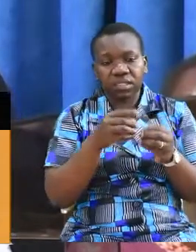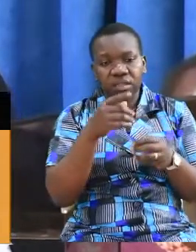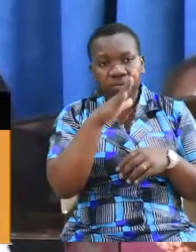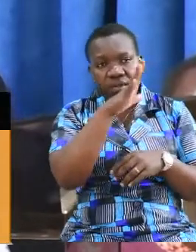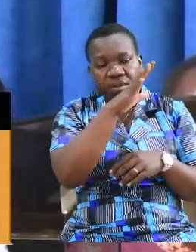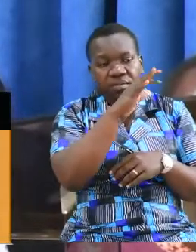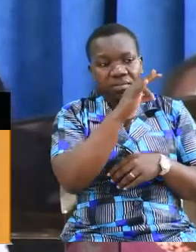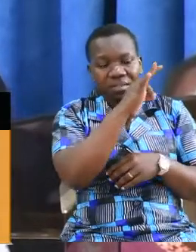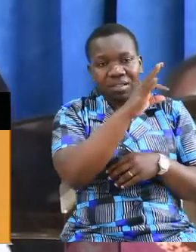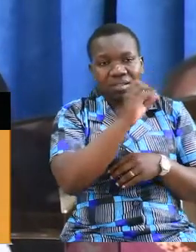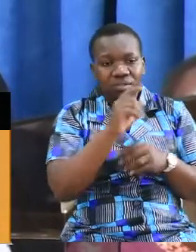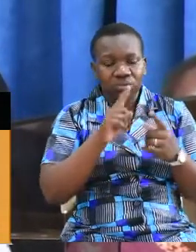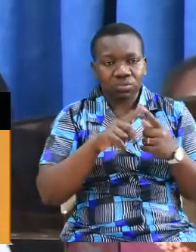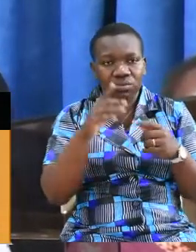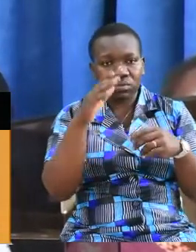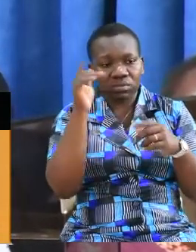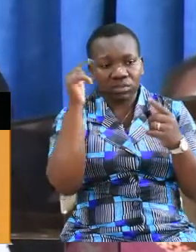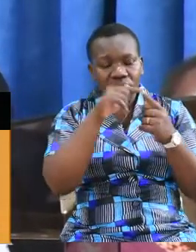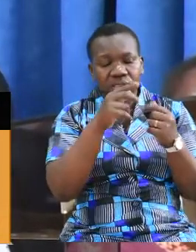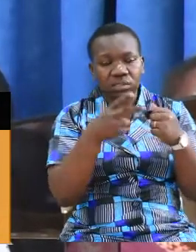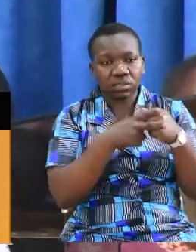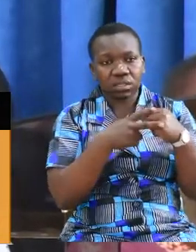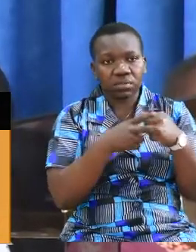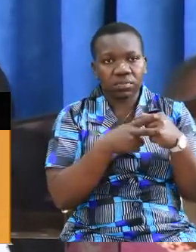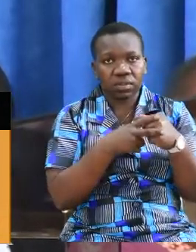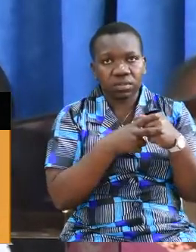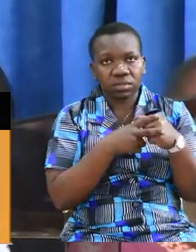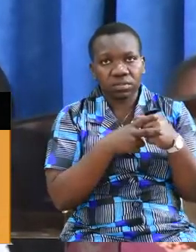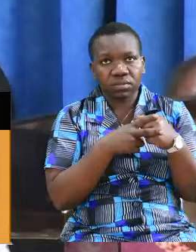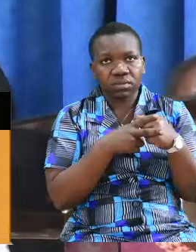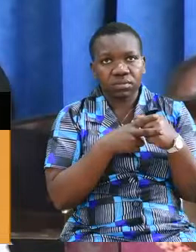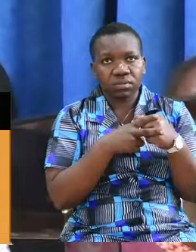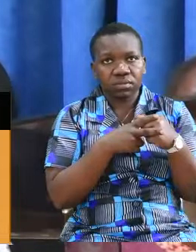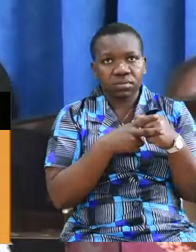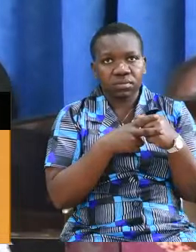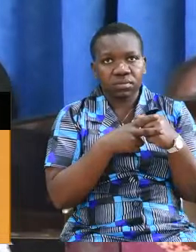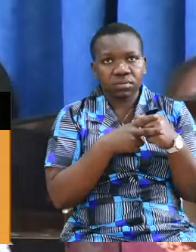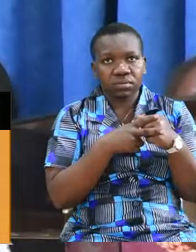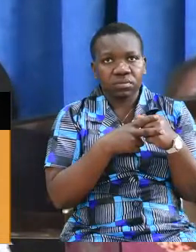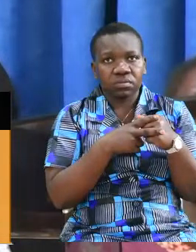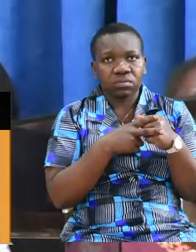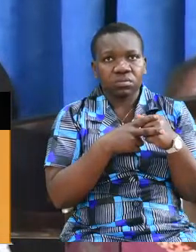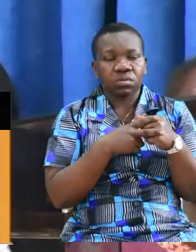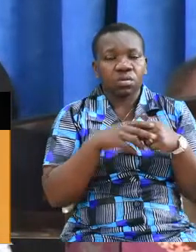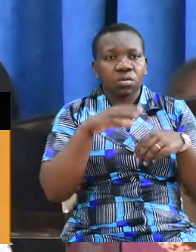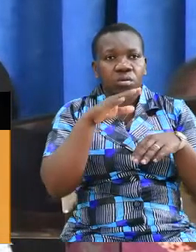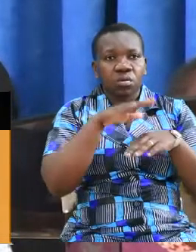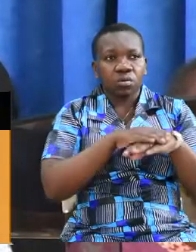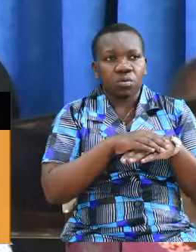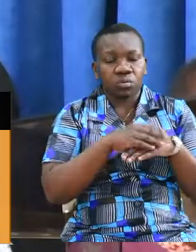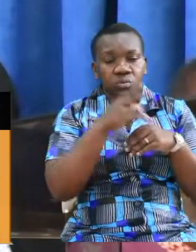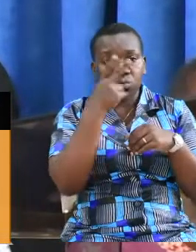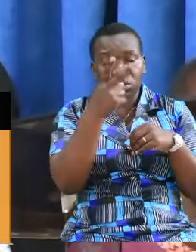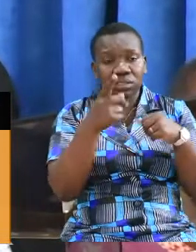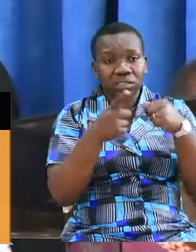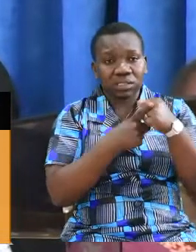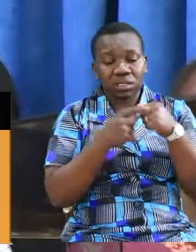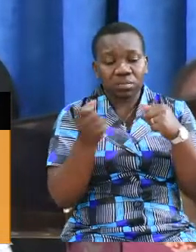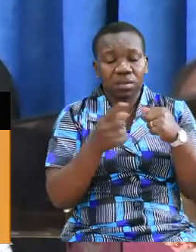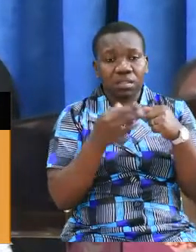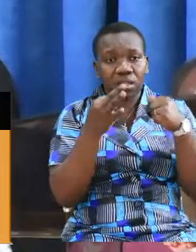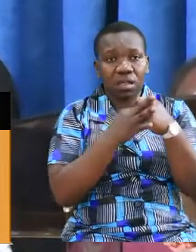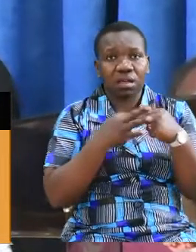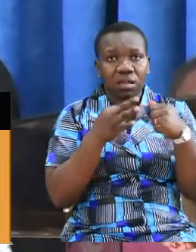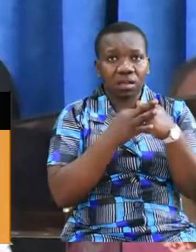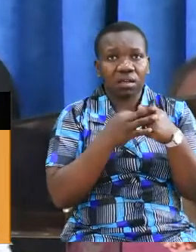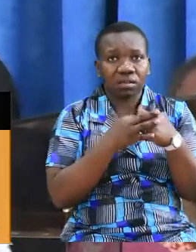sana. Mass wedding will be on 26th of August this year. And we